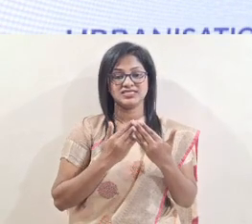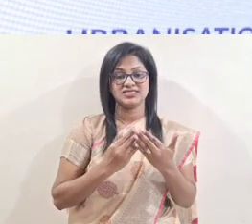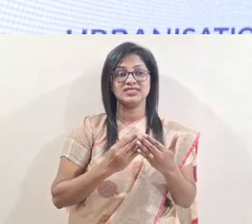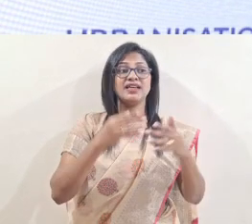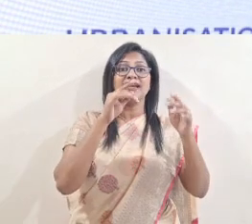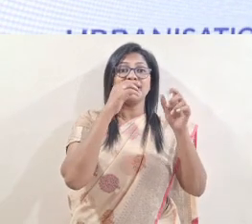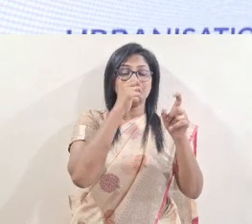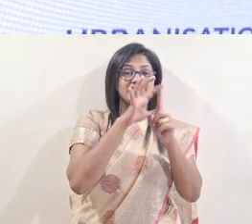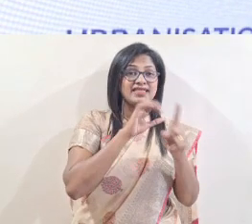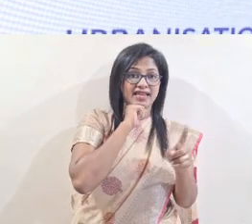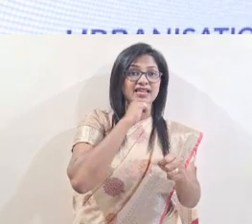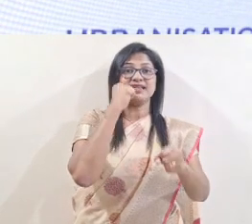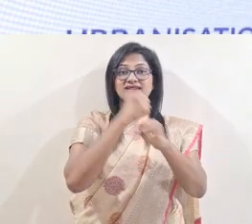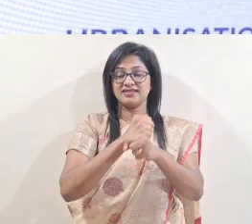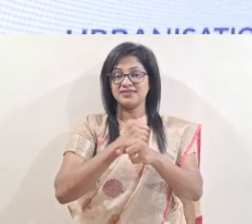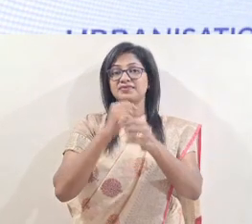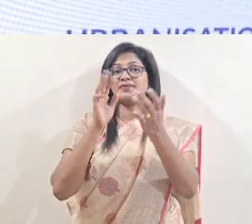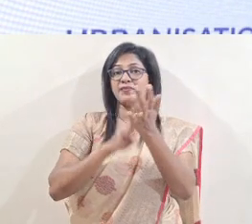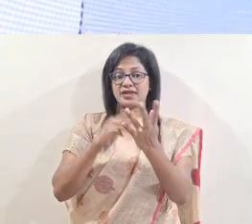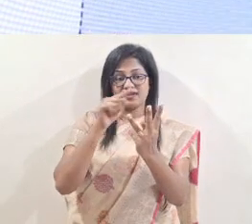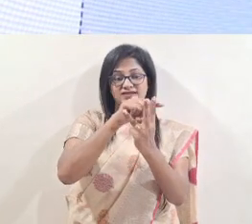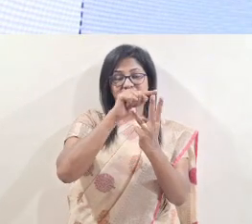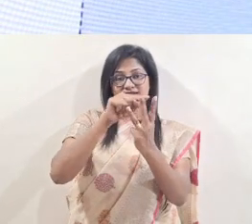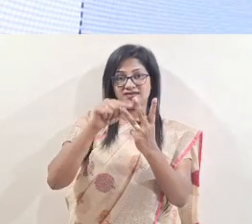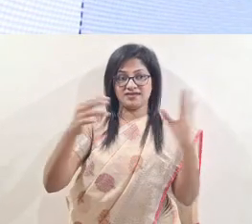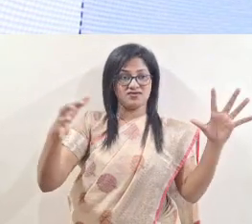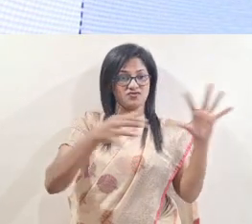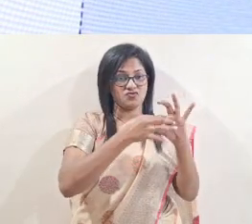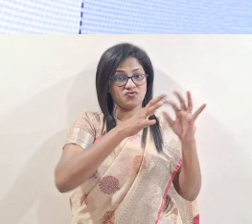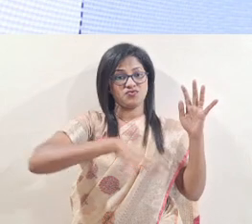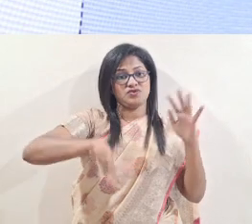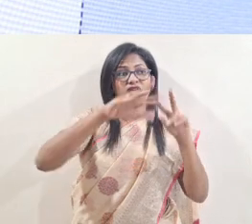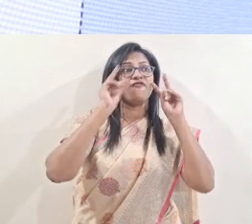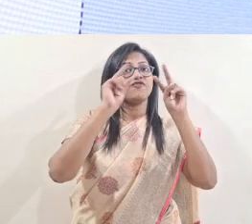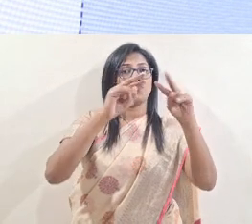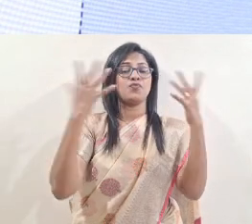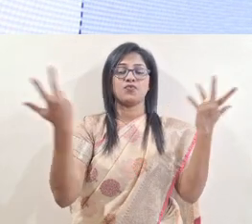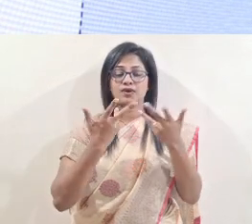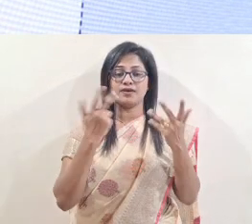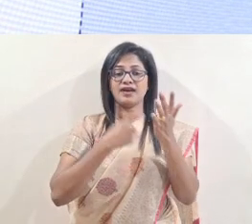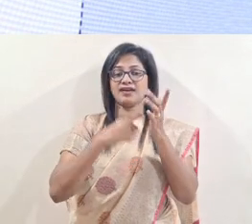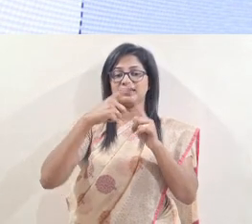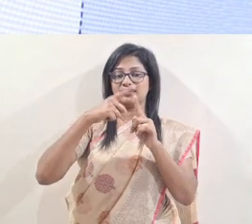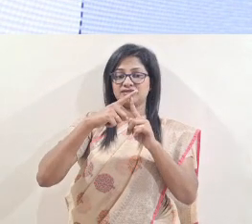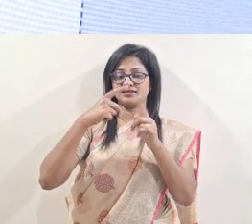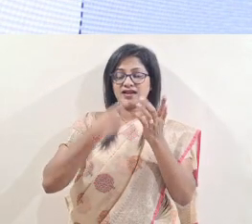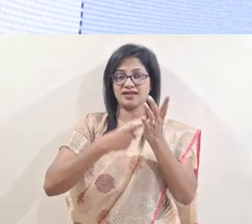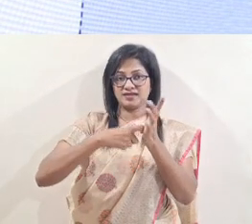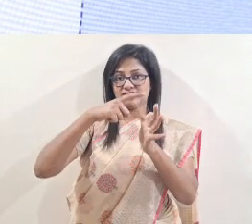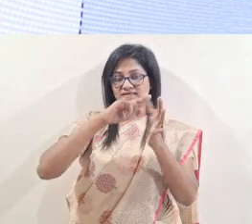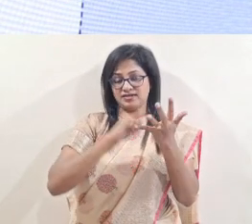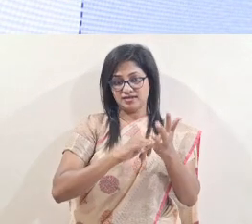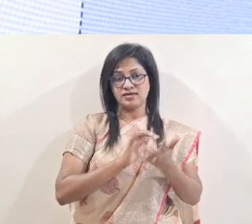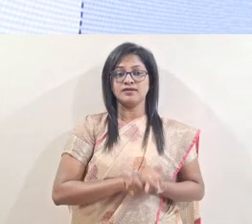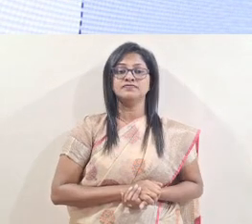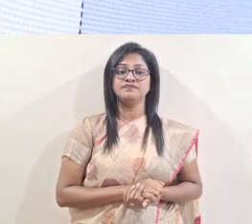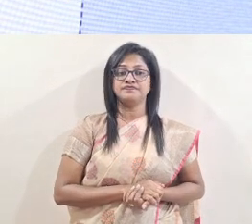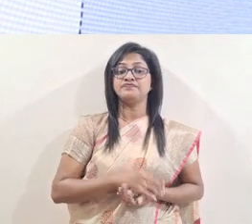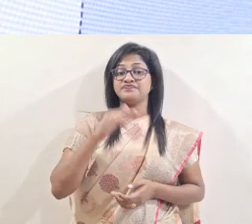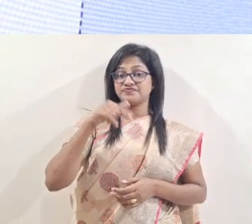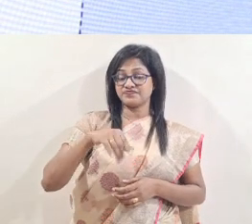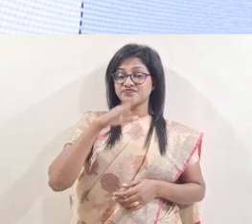corridor perceive the introduction of RITS in the region. Now, the concept of regional rail is new to India.